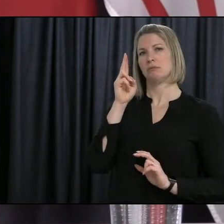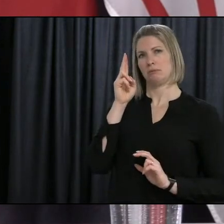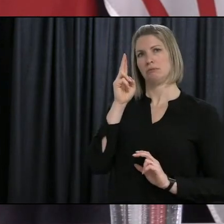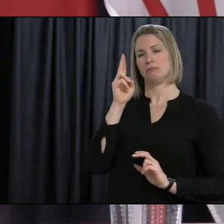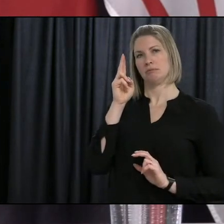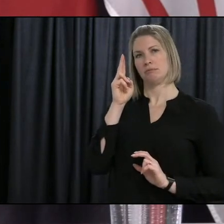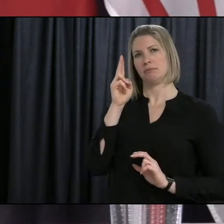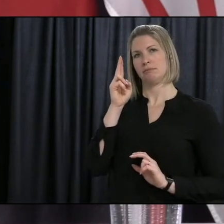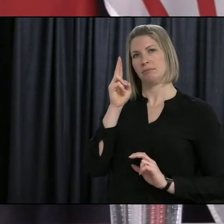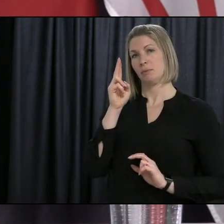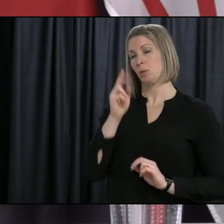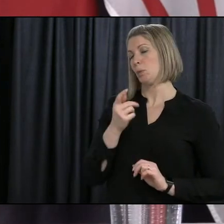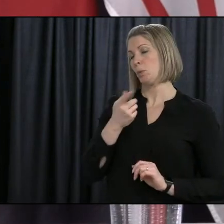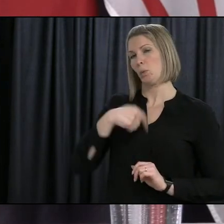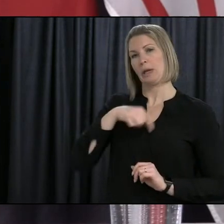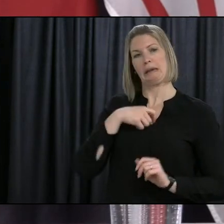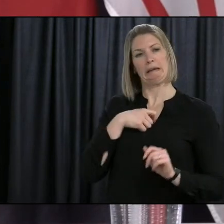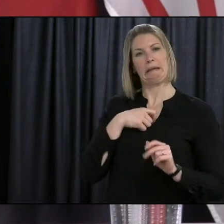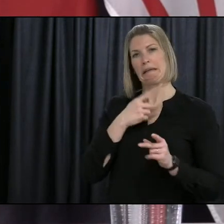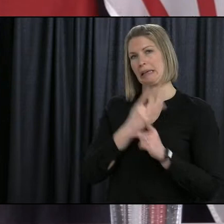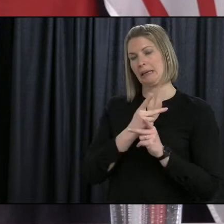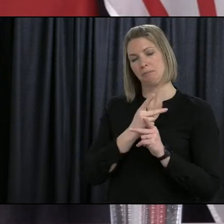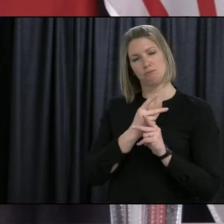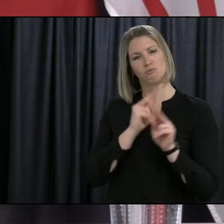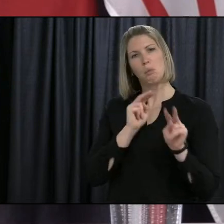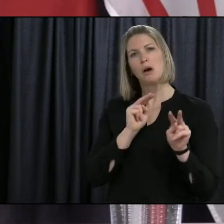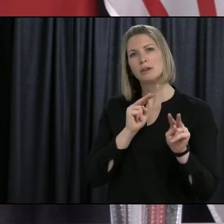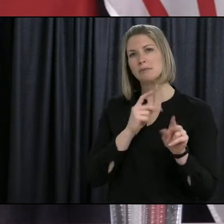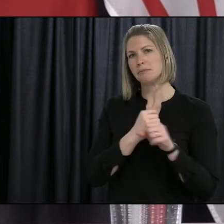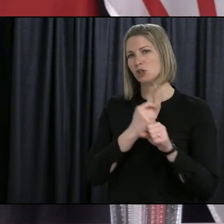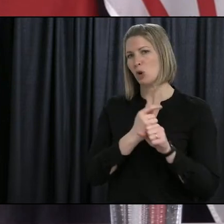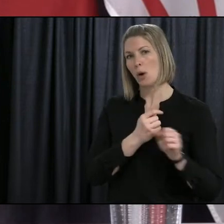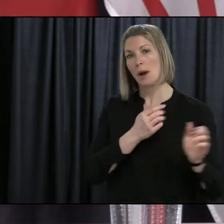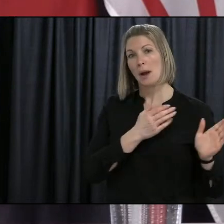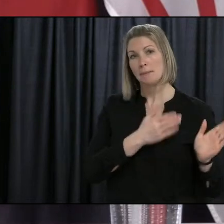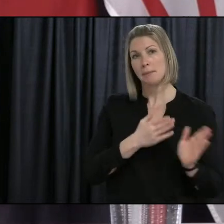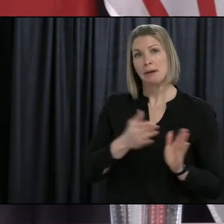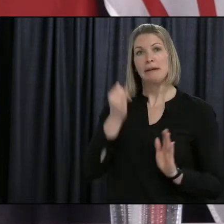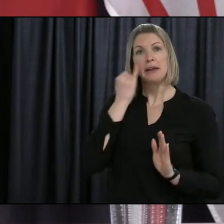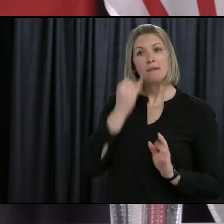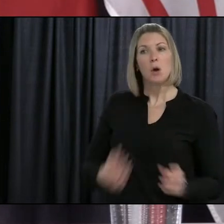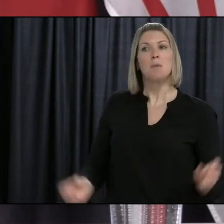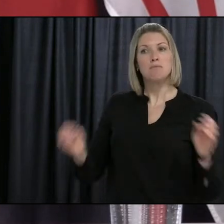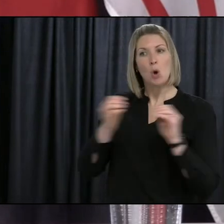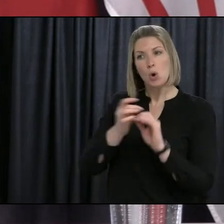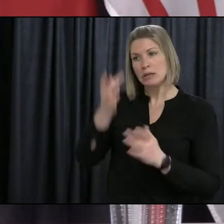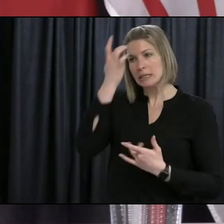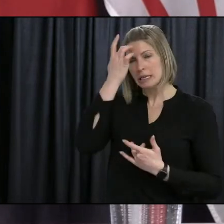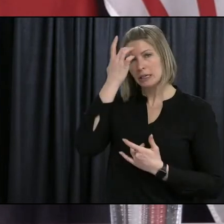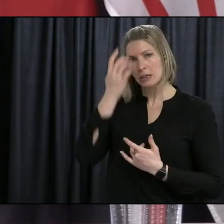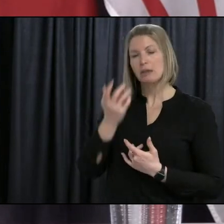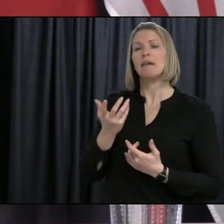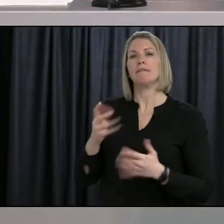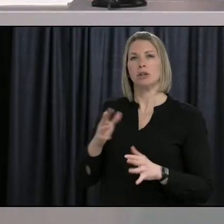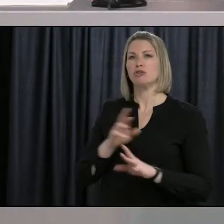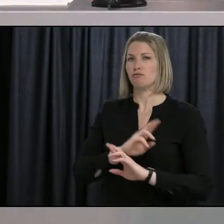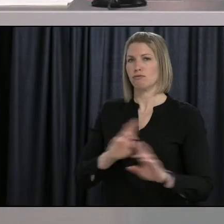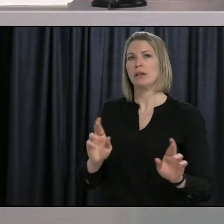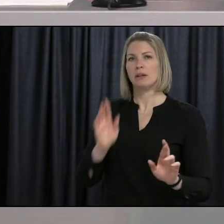moving forward to ensure that we're prepared for if there is an increase in hospitalizations.